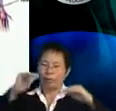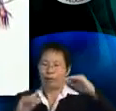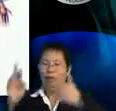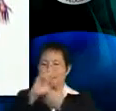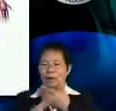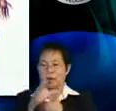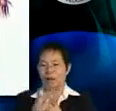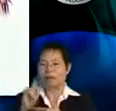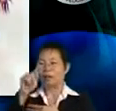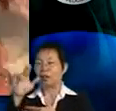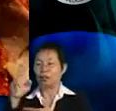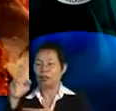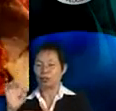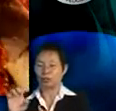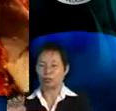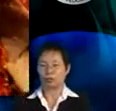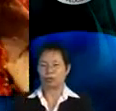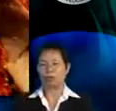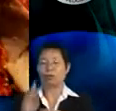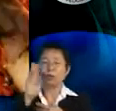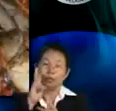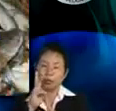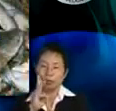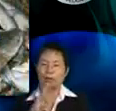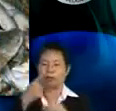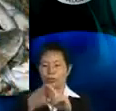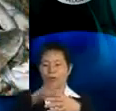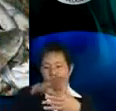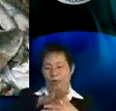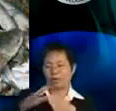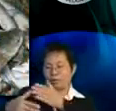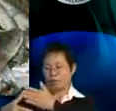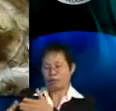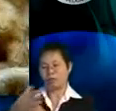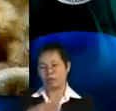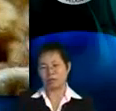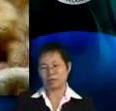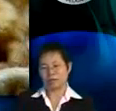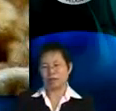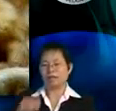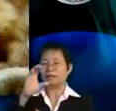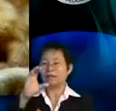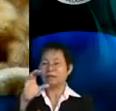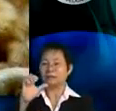and tissue fluids. Source: meat, fish,